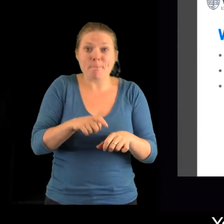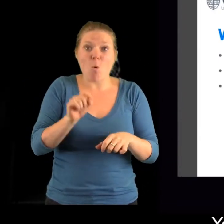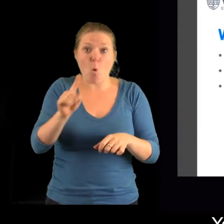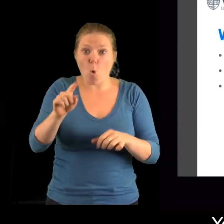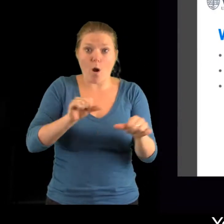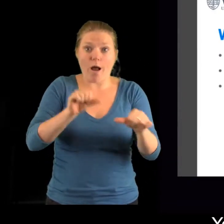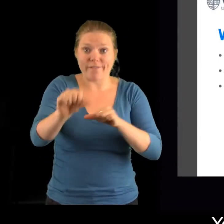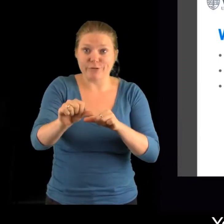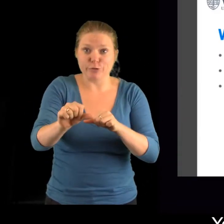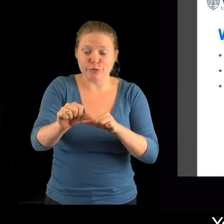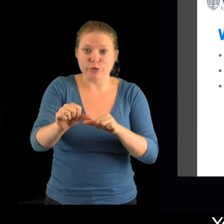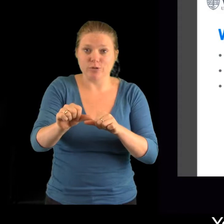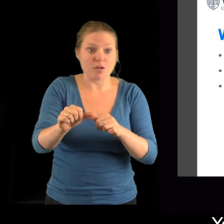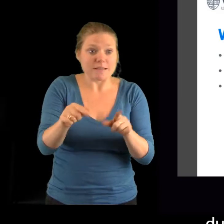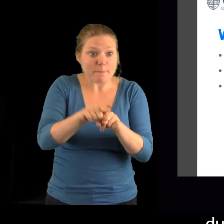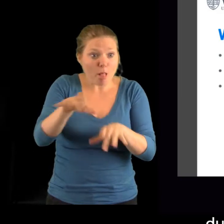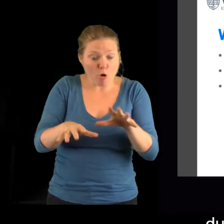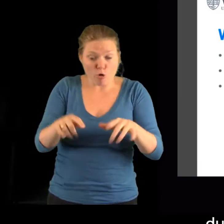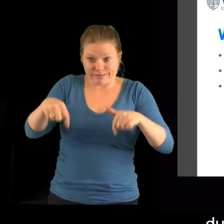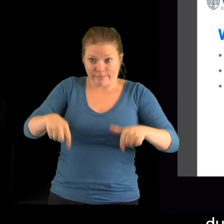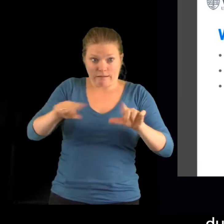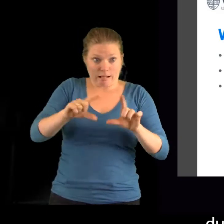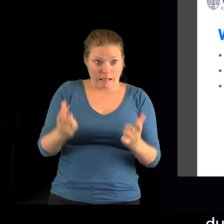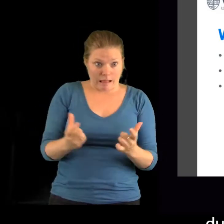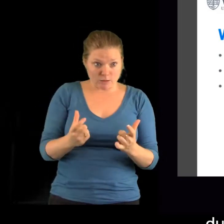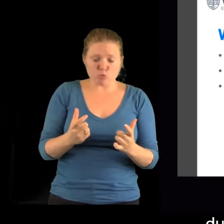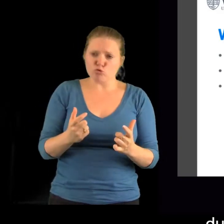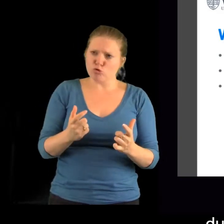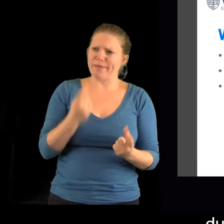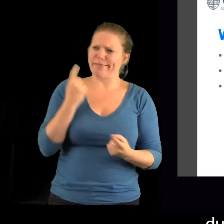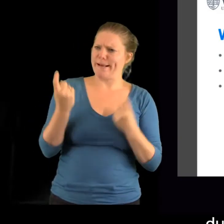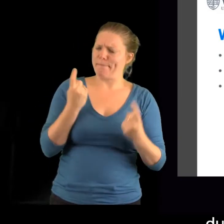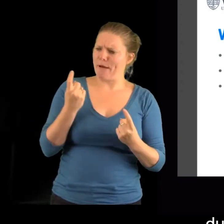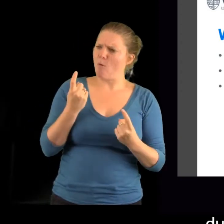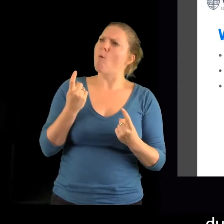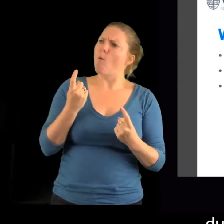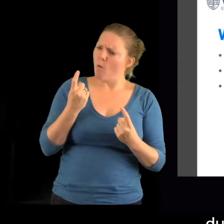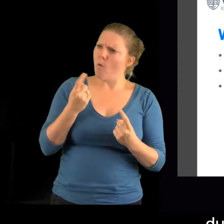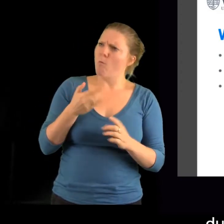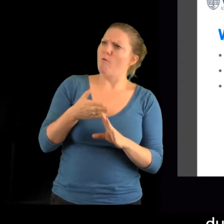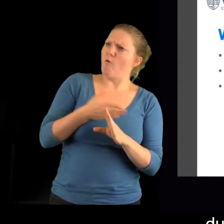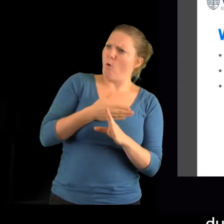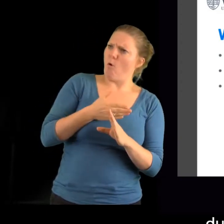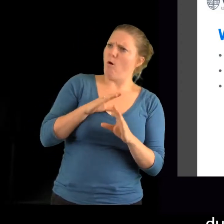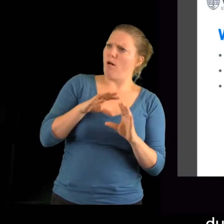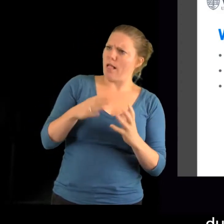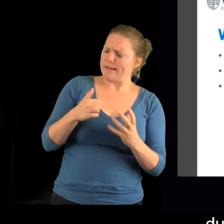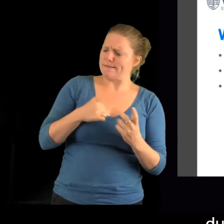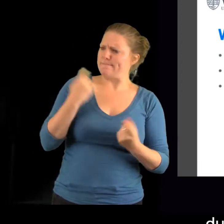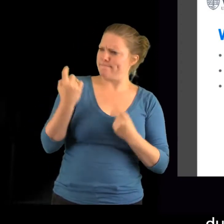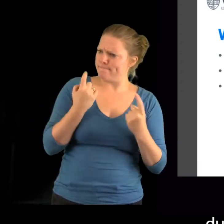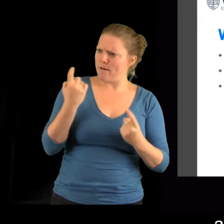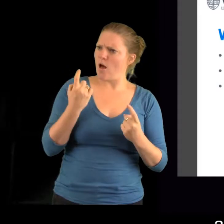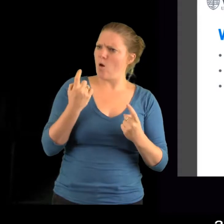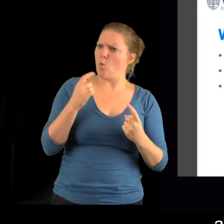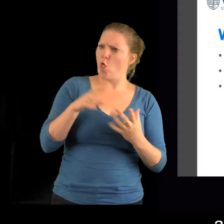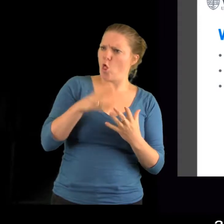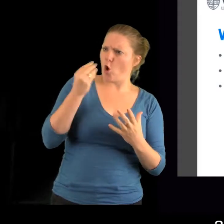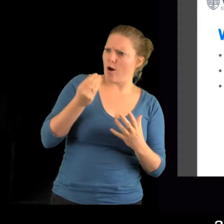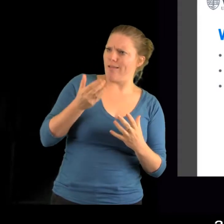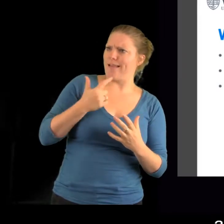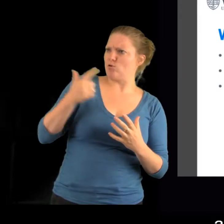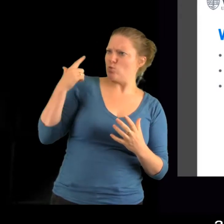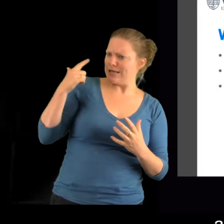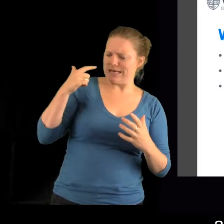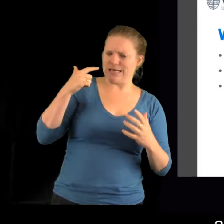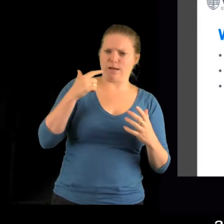be reflecting before you come to class. During class, you should be asking questions, you should be thinking, you should be applying, and then after